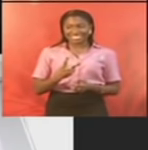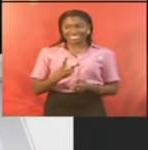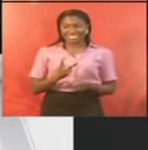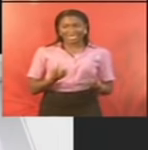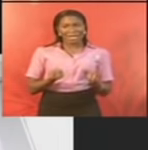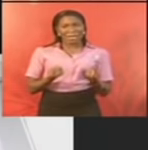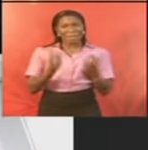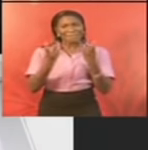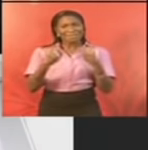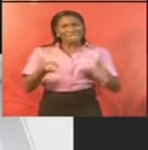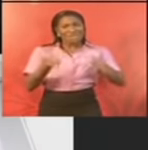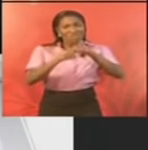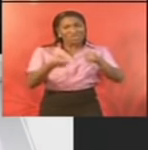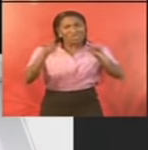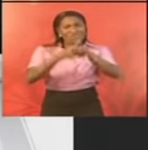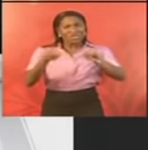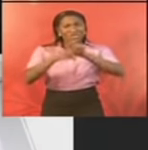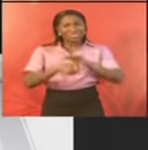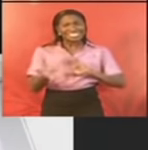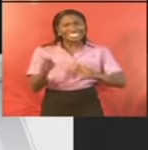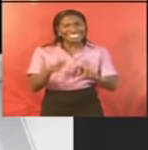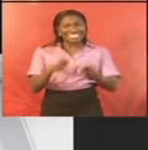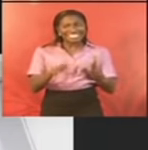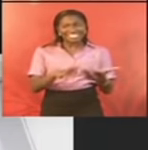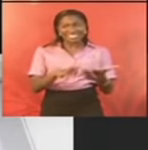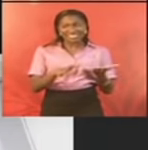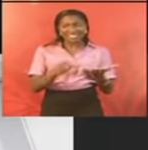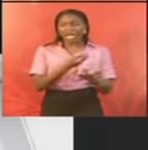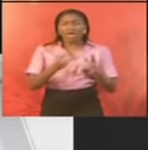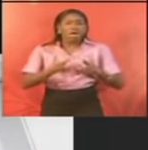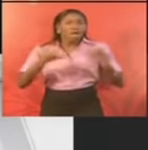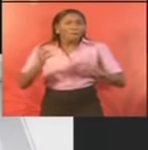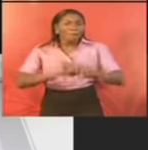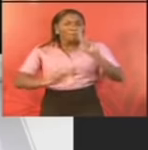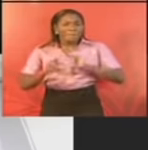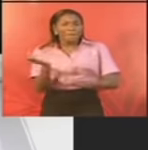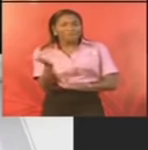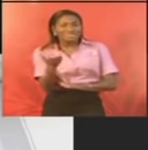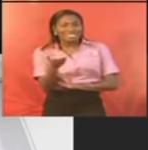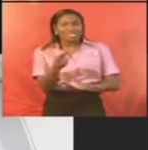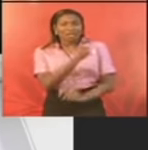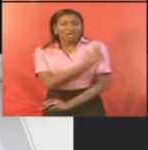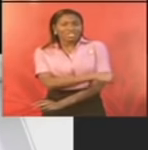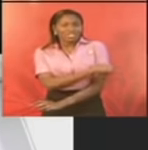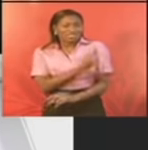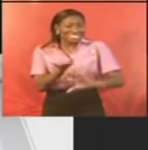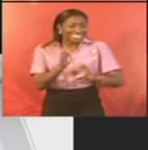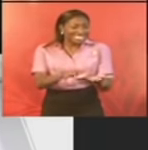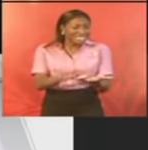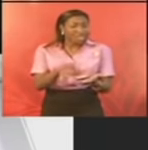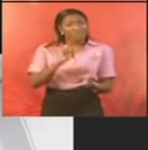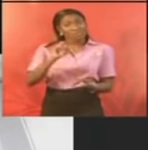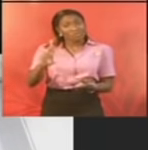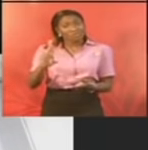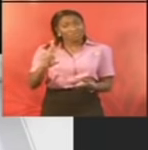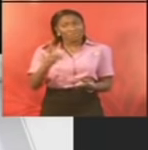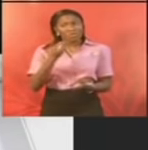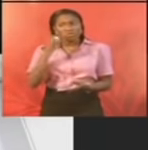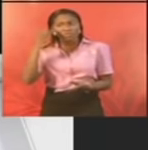deaths, and also how many of these persons would have died at hospital or outside of home, and where were they